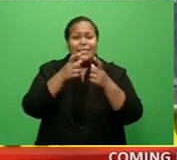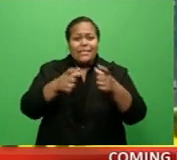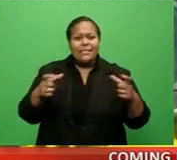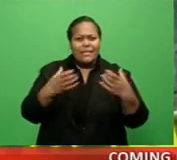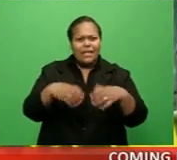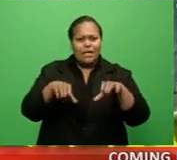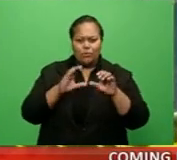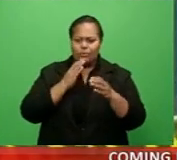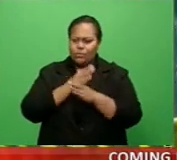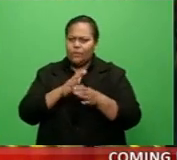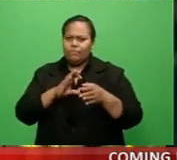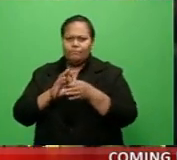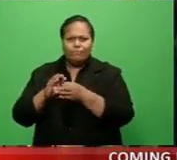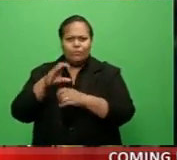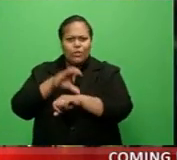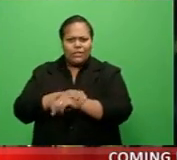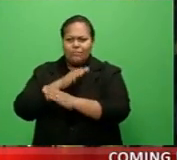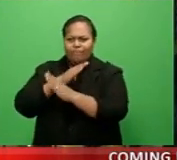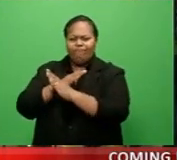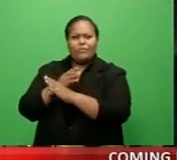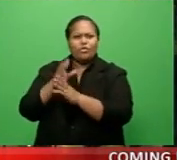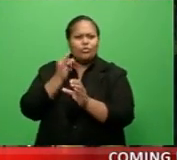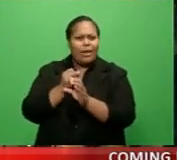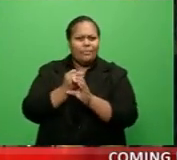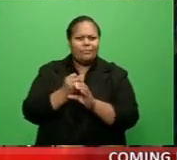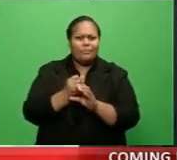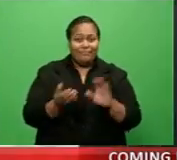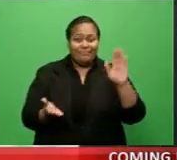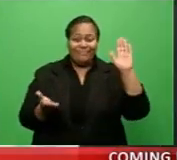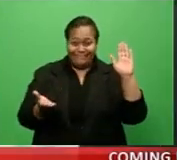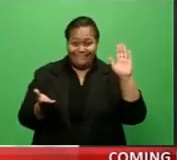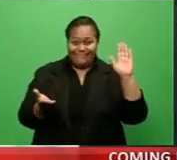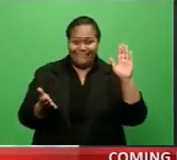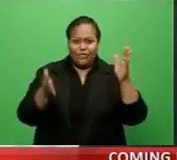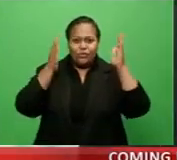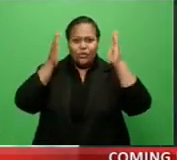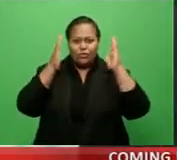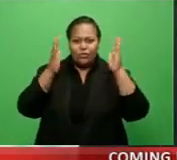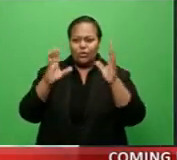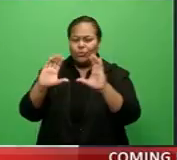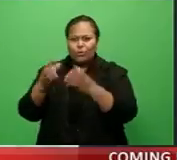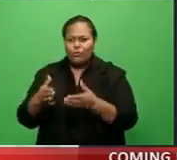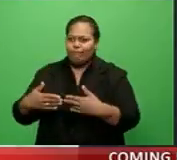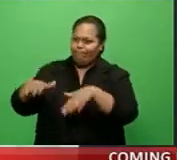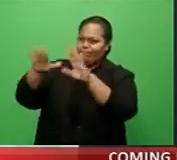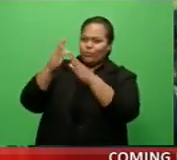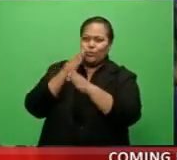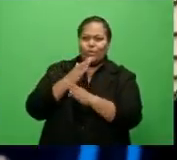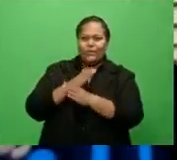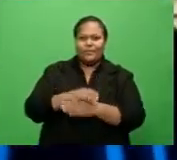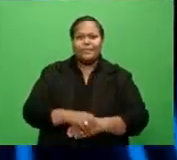police to curb crime. And TISI Sangam prays for its work. Stay with us.